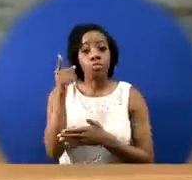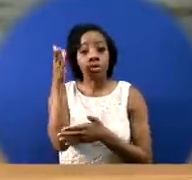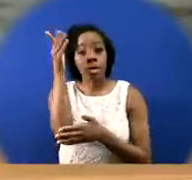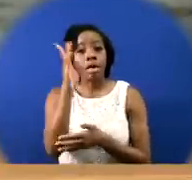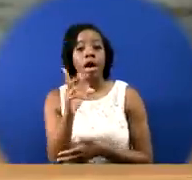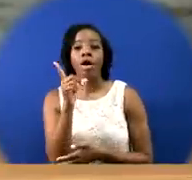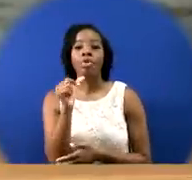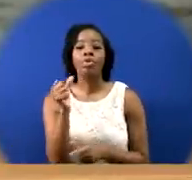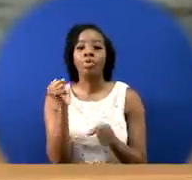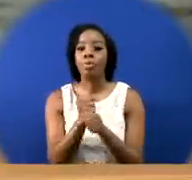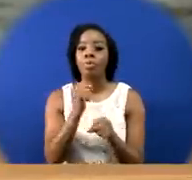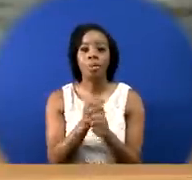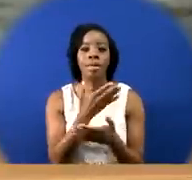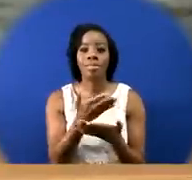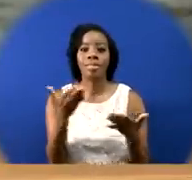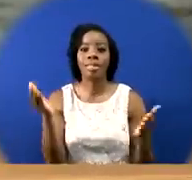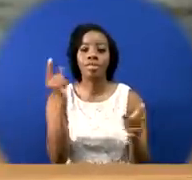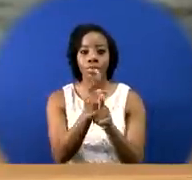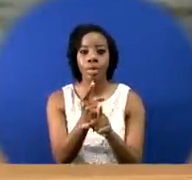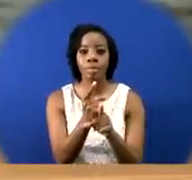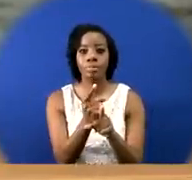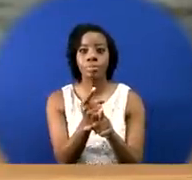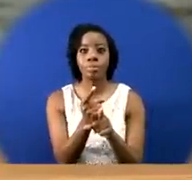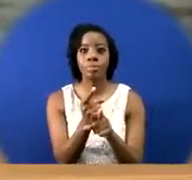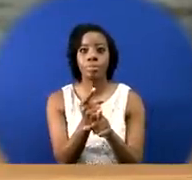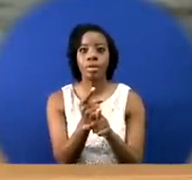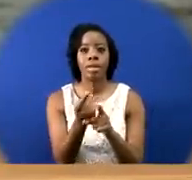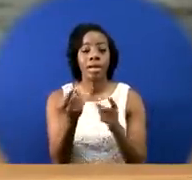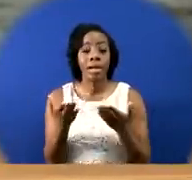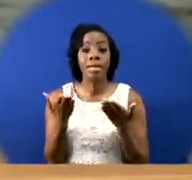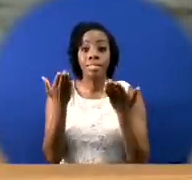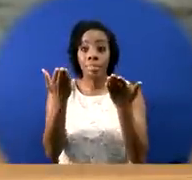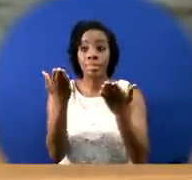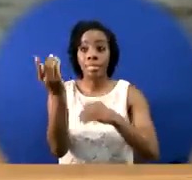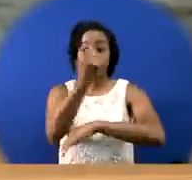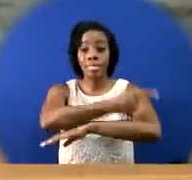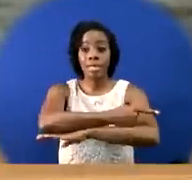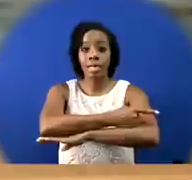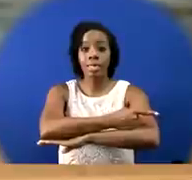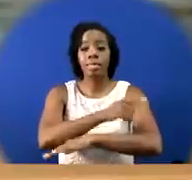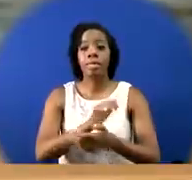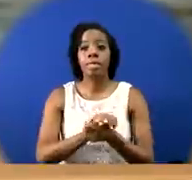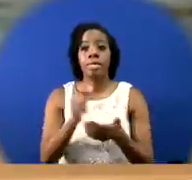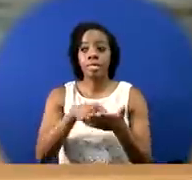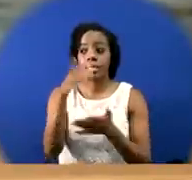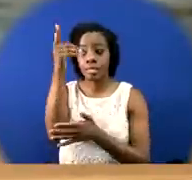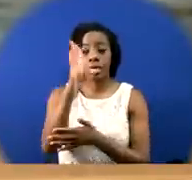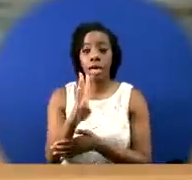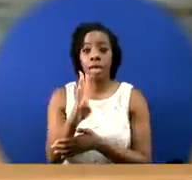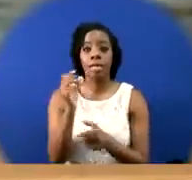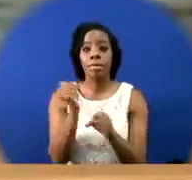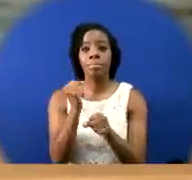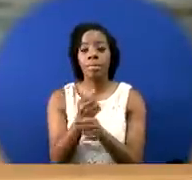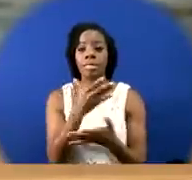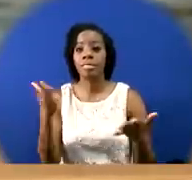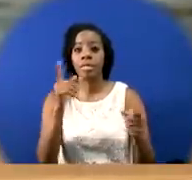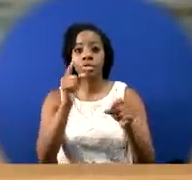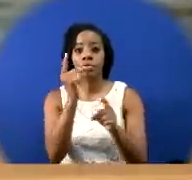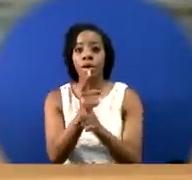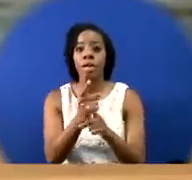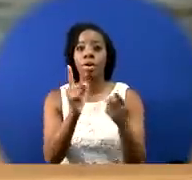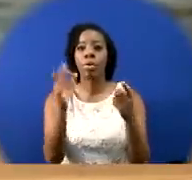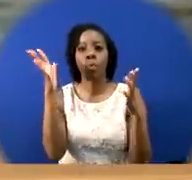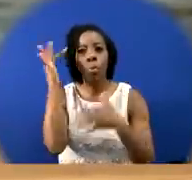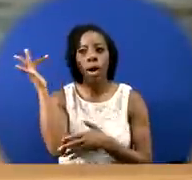who works things out. I submit this afternoon, church family, that this God of ours works things out, first of all, so